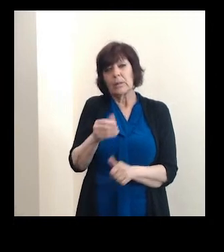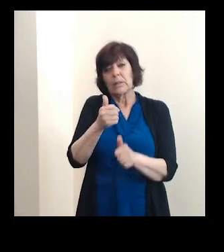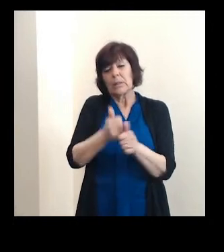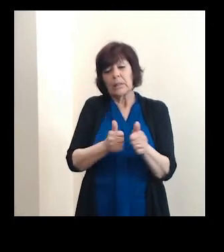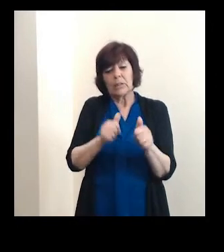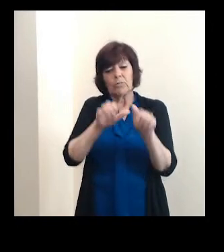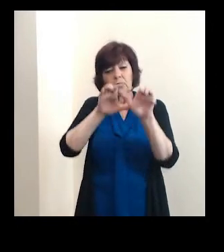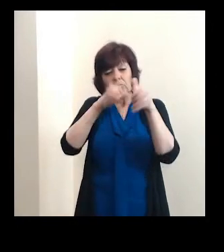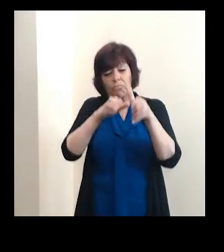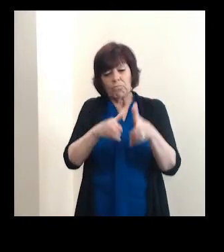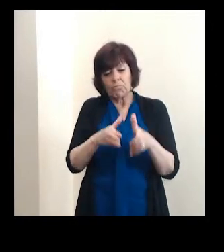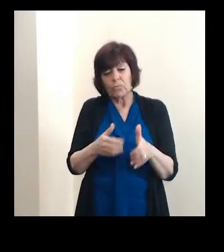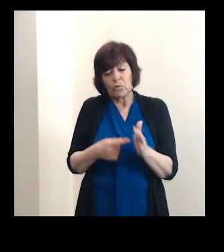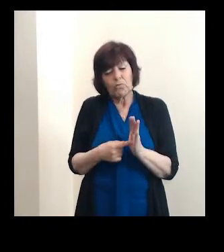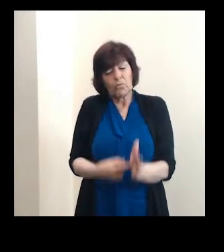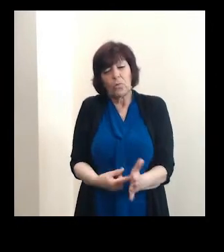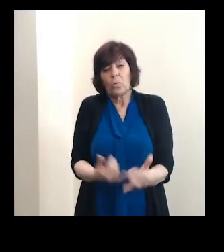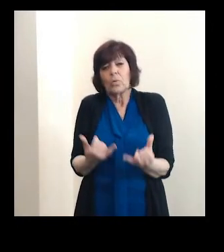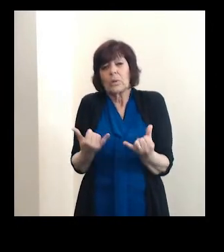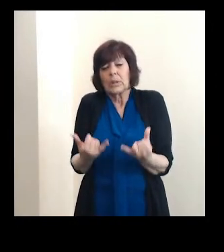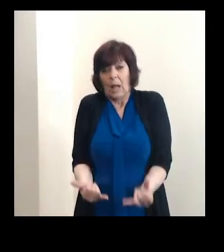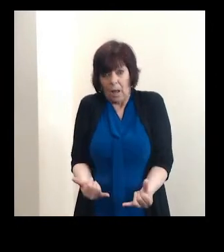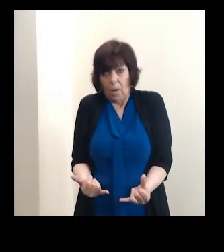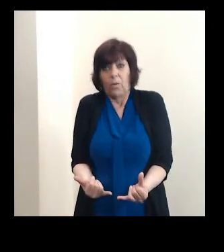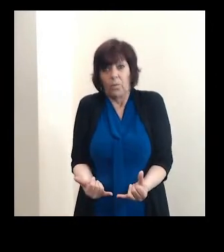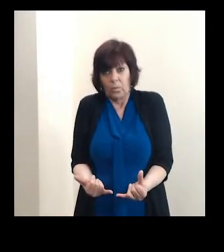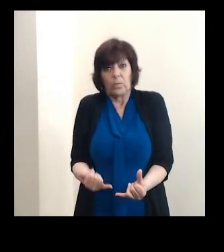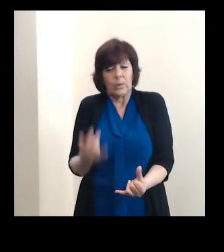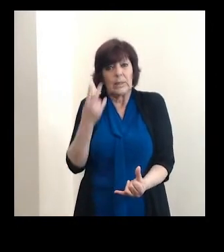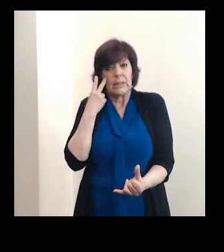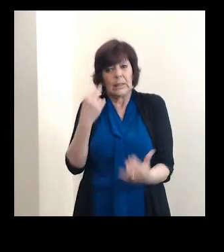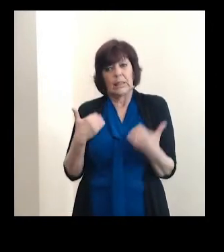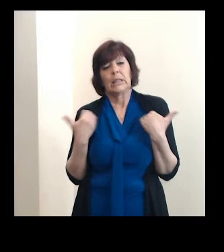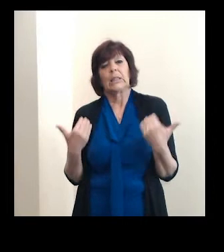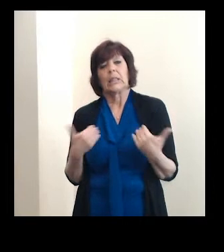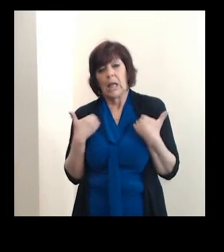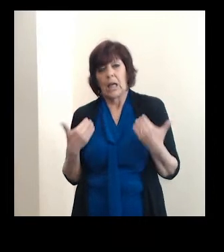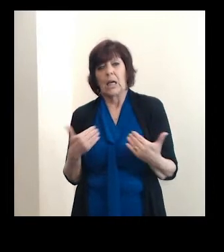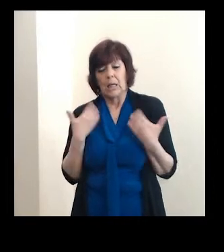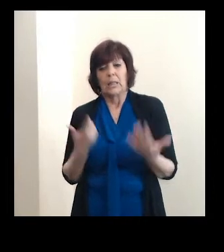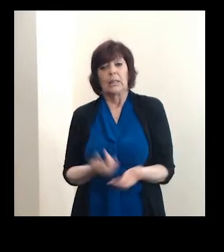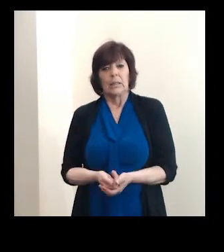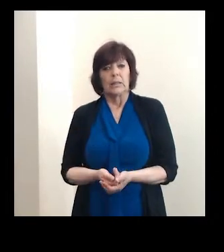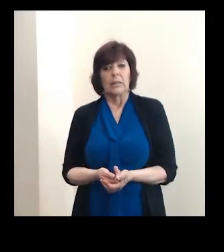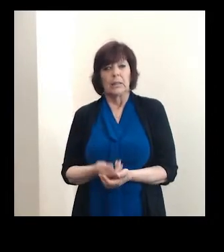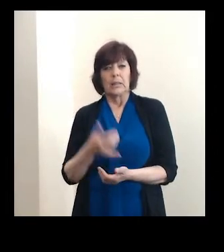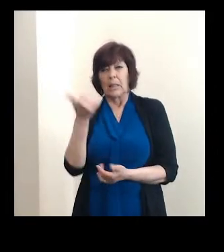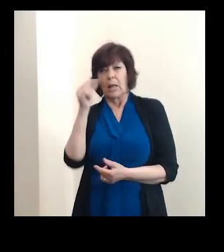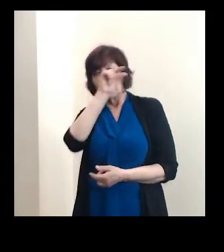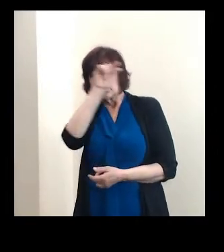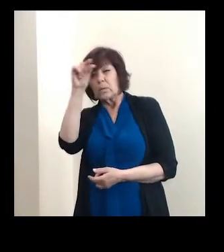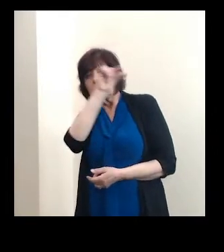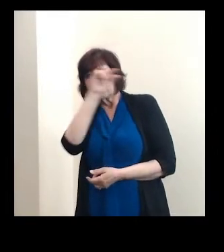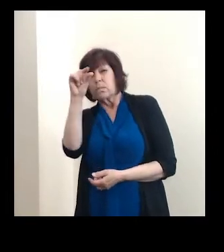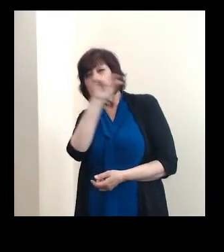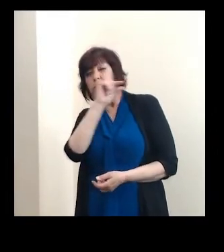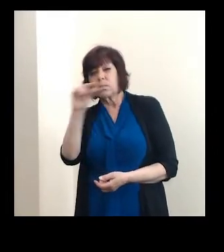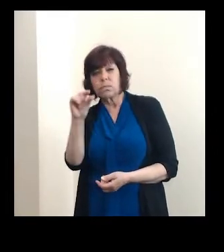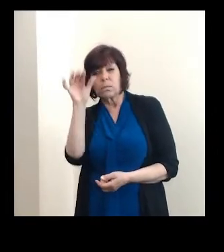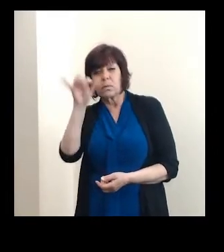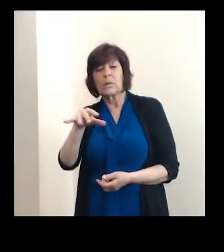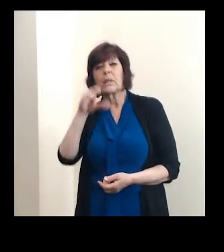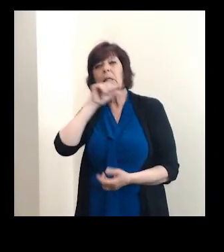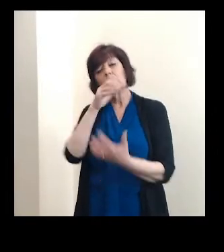but it really is showing it now, as you can see with the highlighted yellow areas being basically